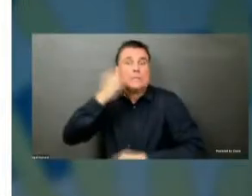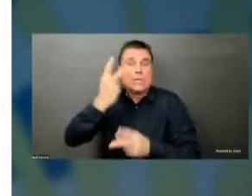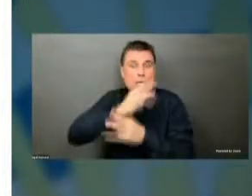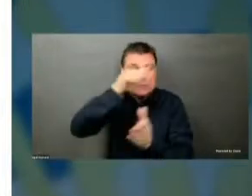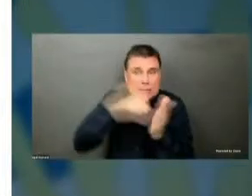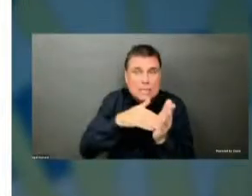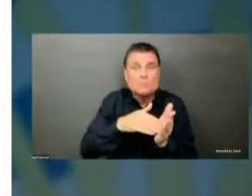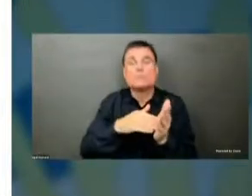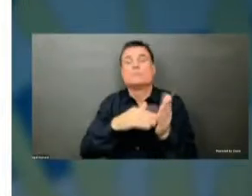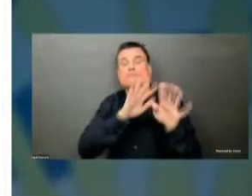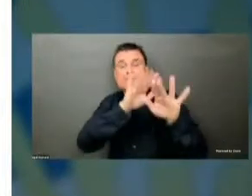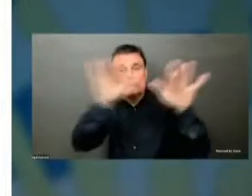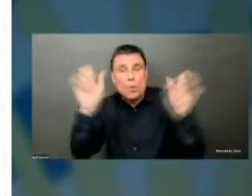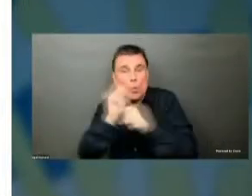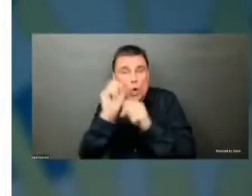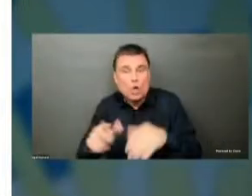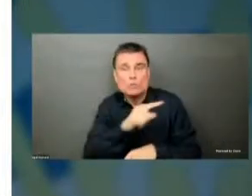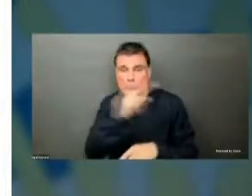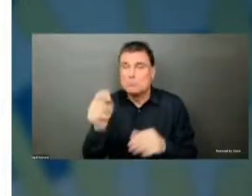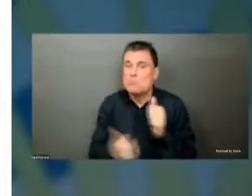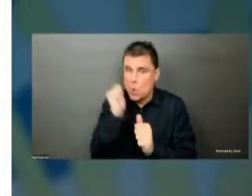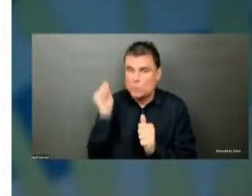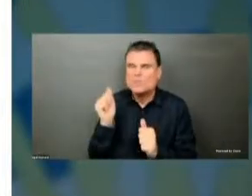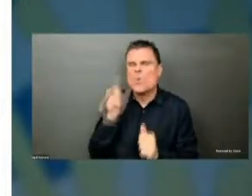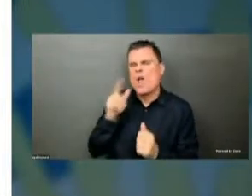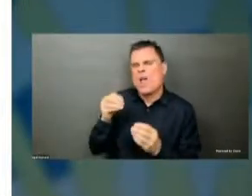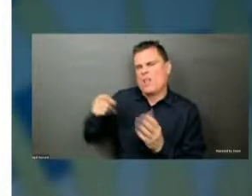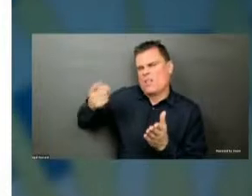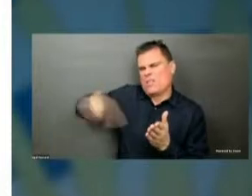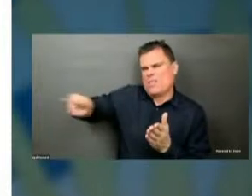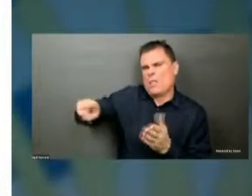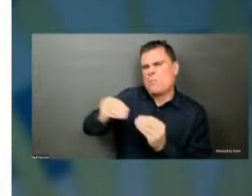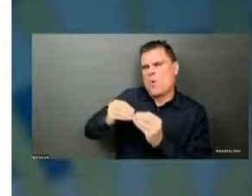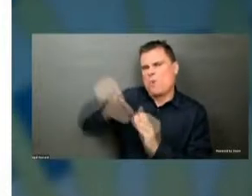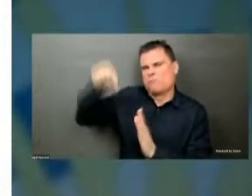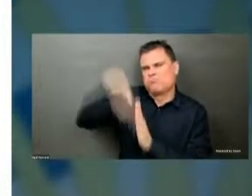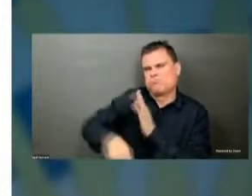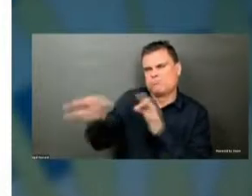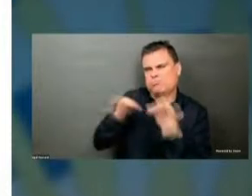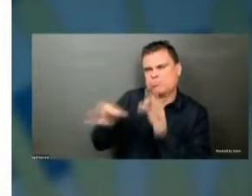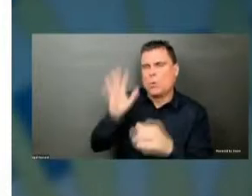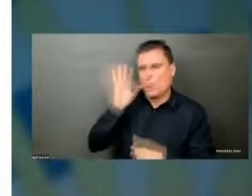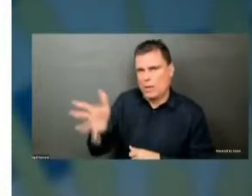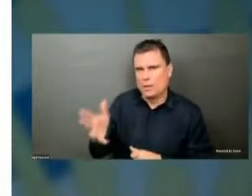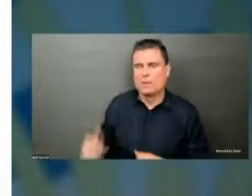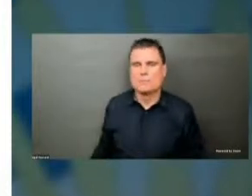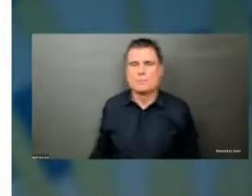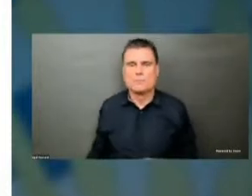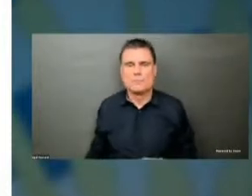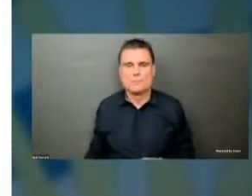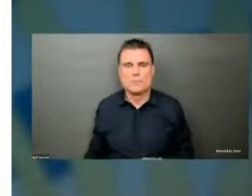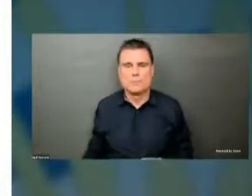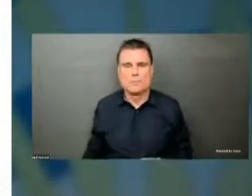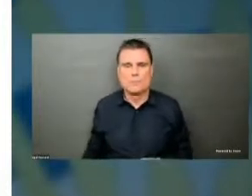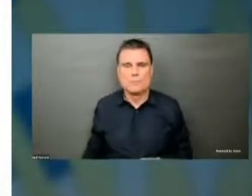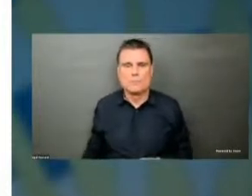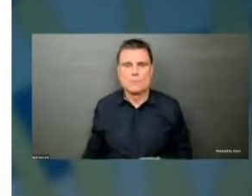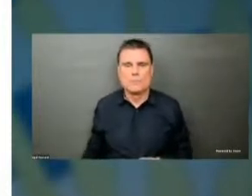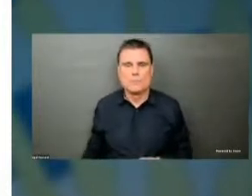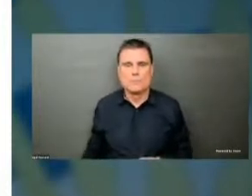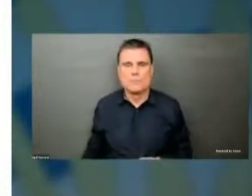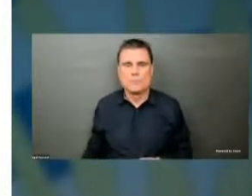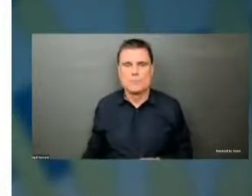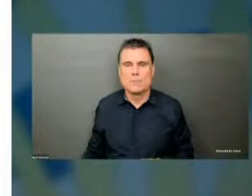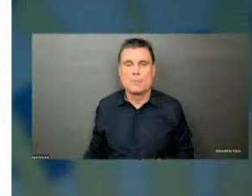week. We also have been focusing on people who live in our registered assisted living